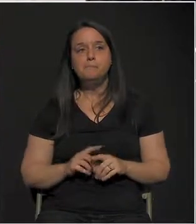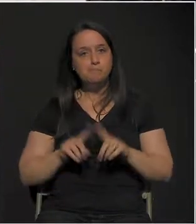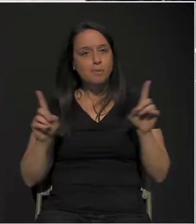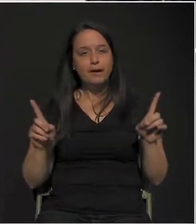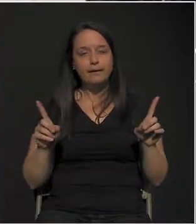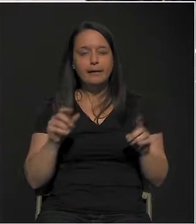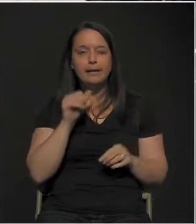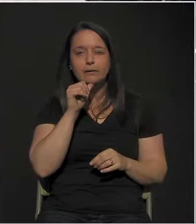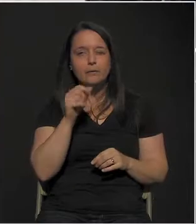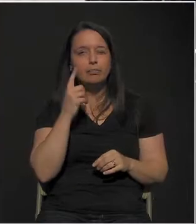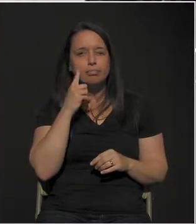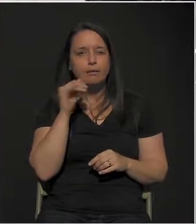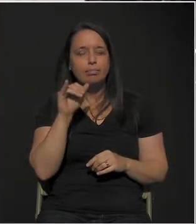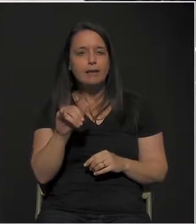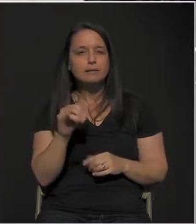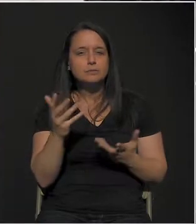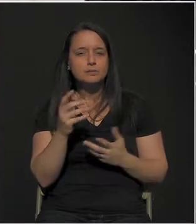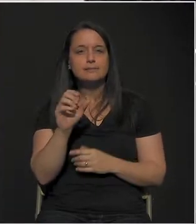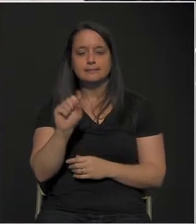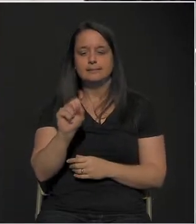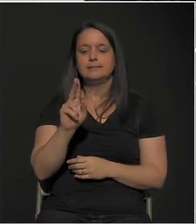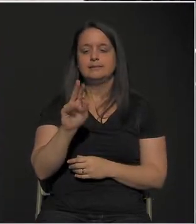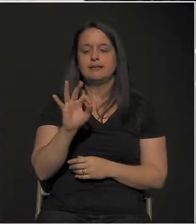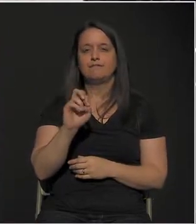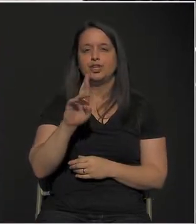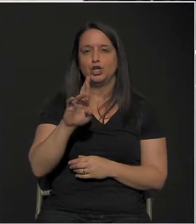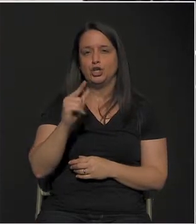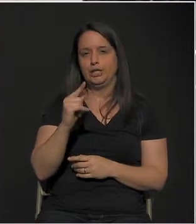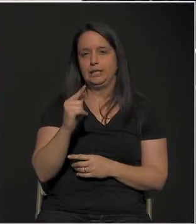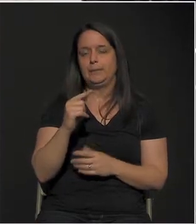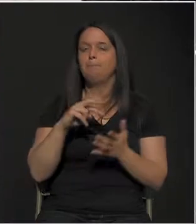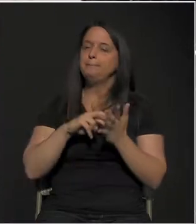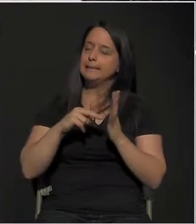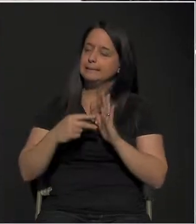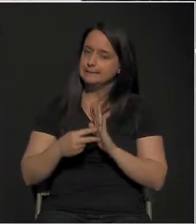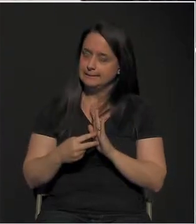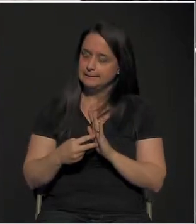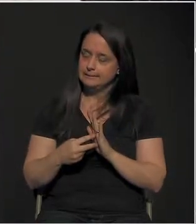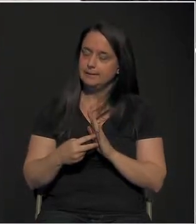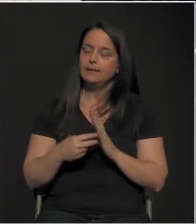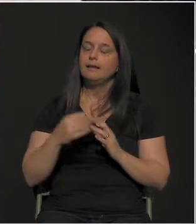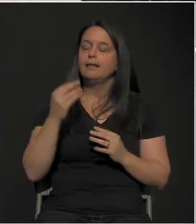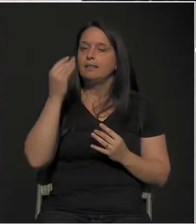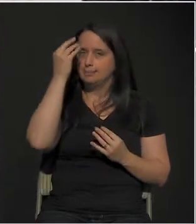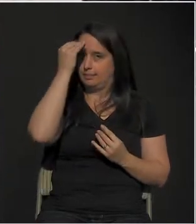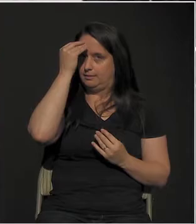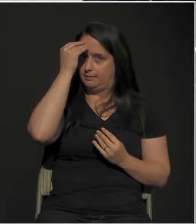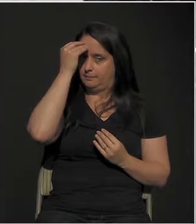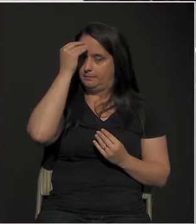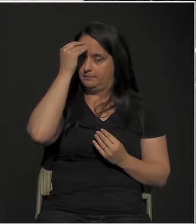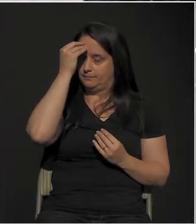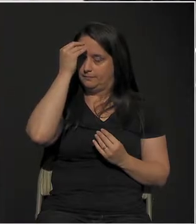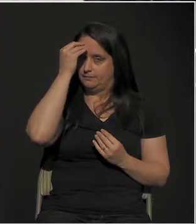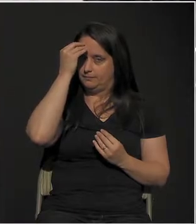But I don't think that's what the suffering means. Think about this for a minute.